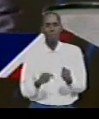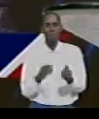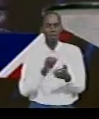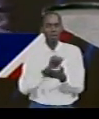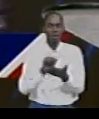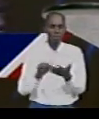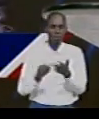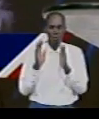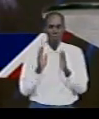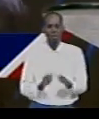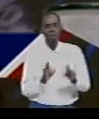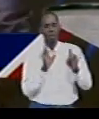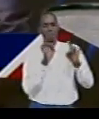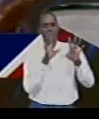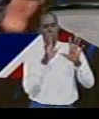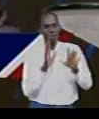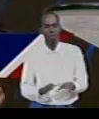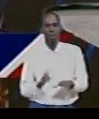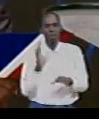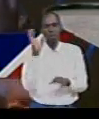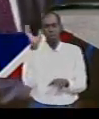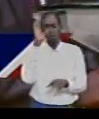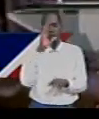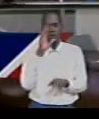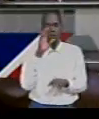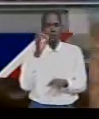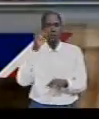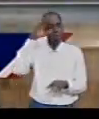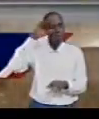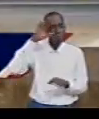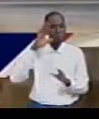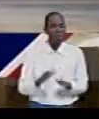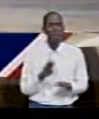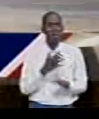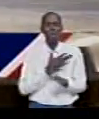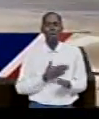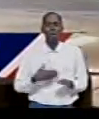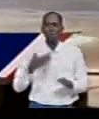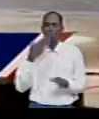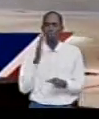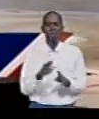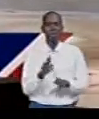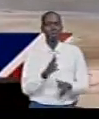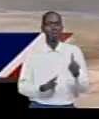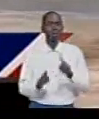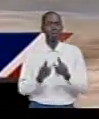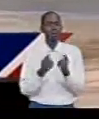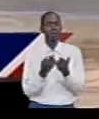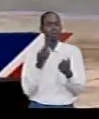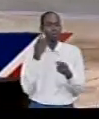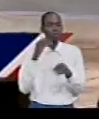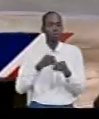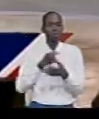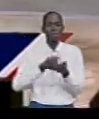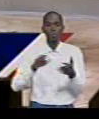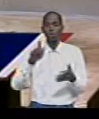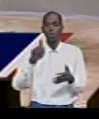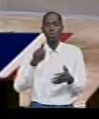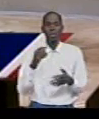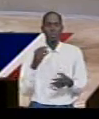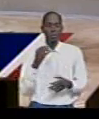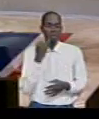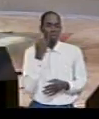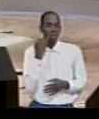all the sorcerers and everybody. And then it says in verse 21, it tells us,